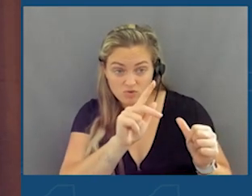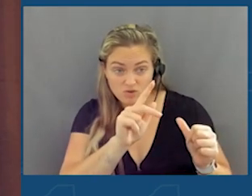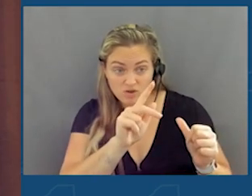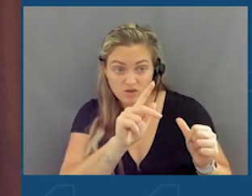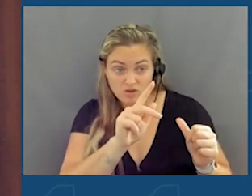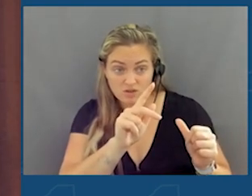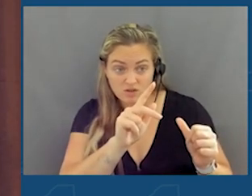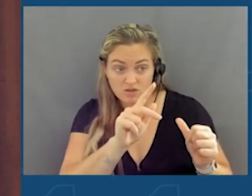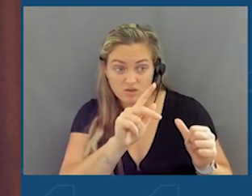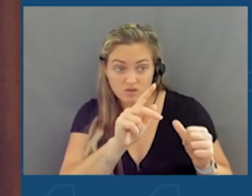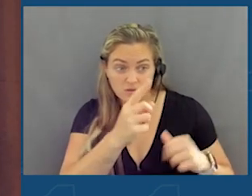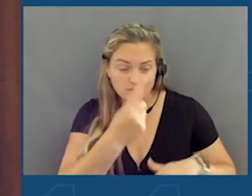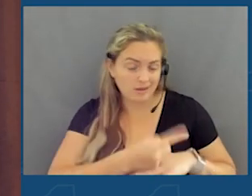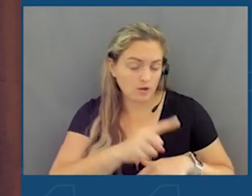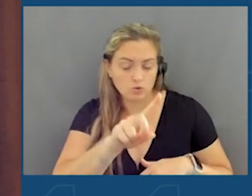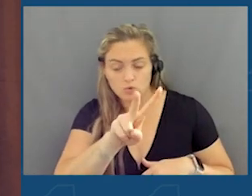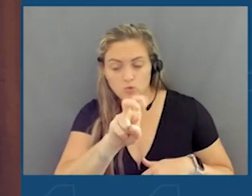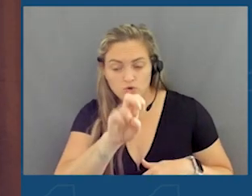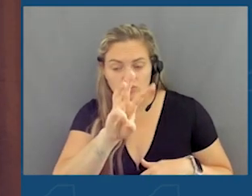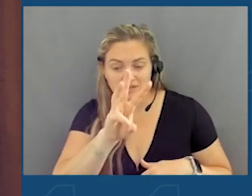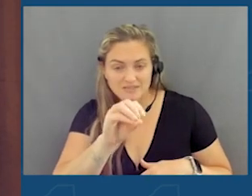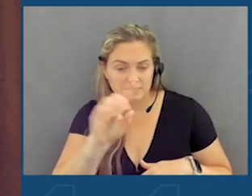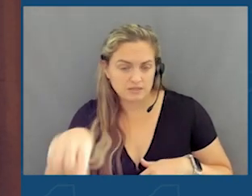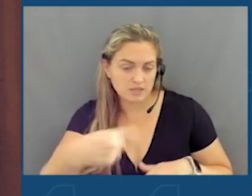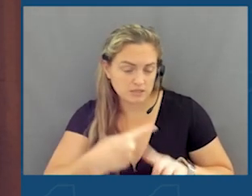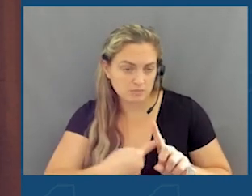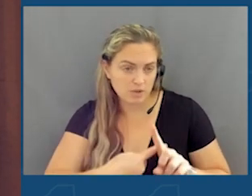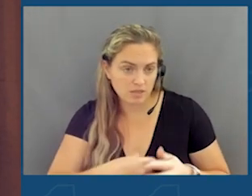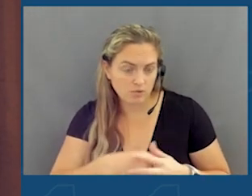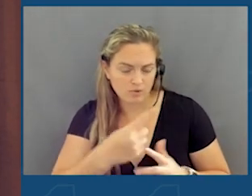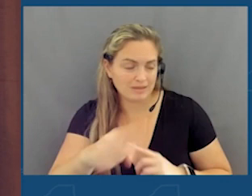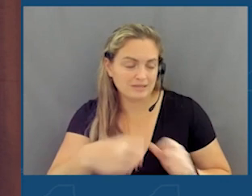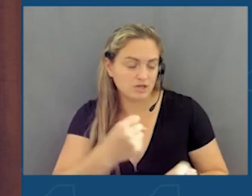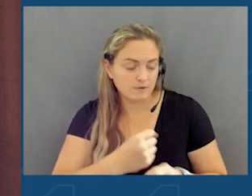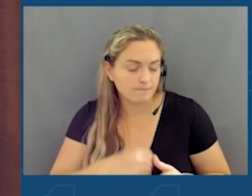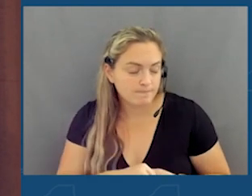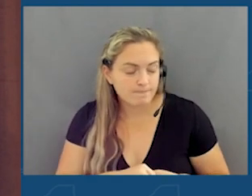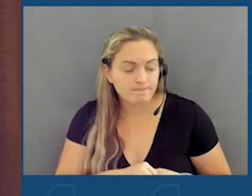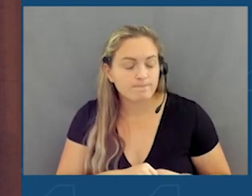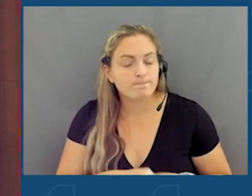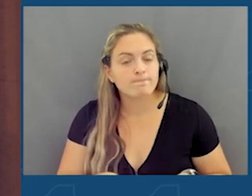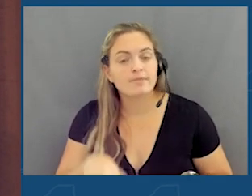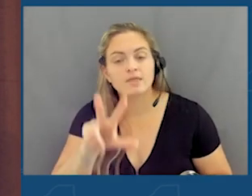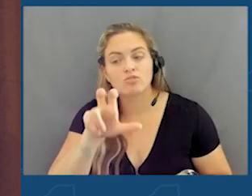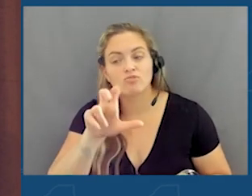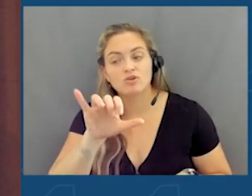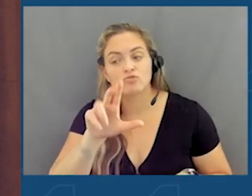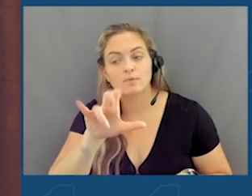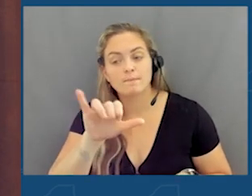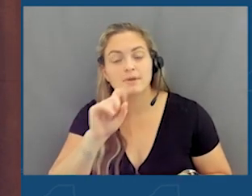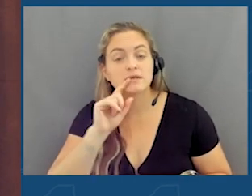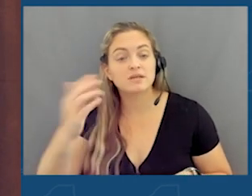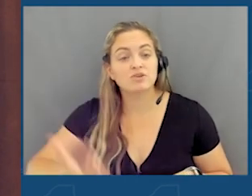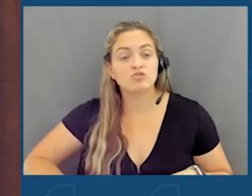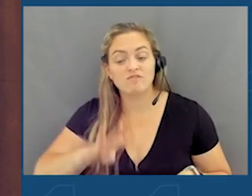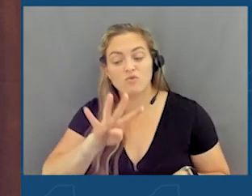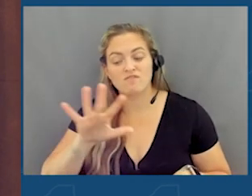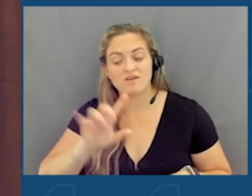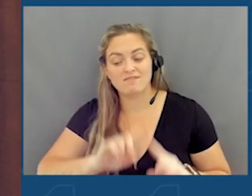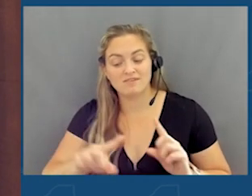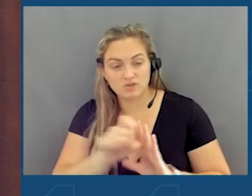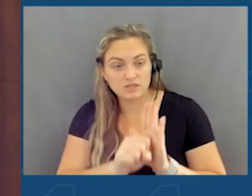at day 260 of this year. More than 300 bills have been introduced in 45